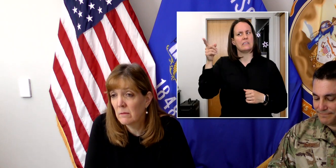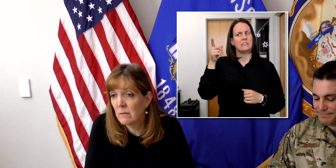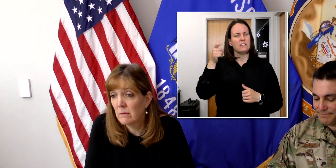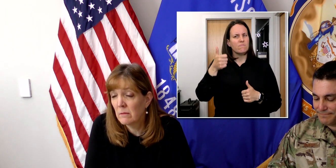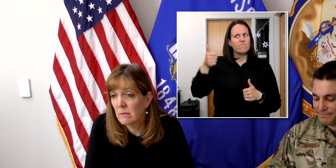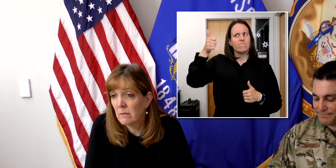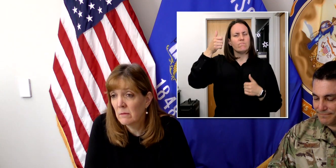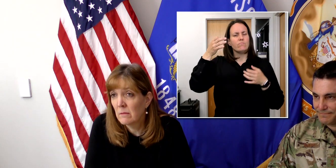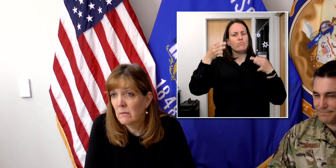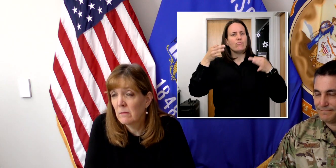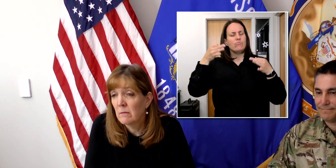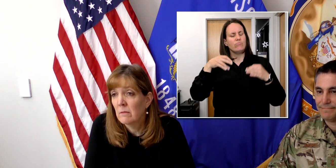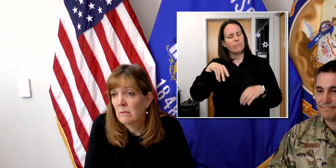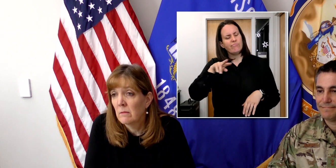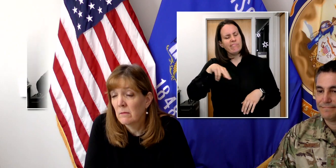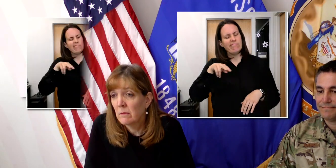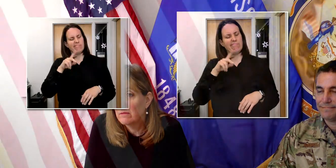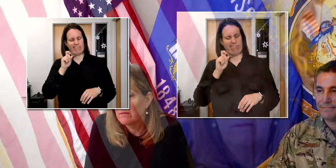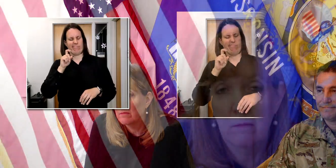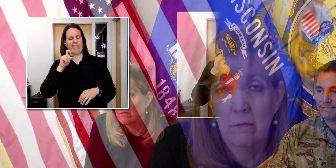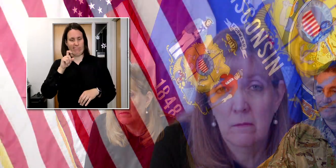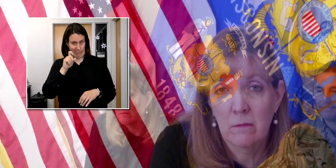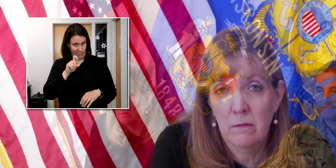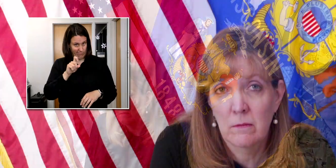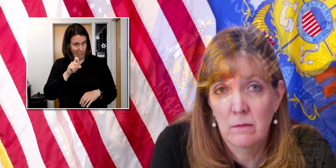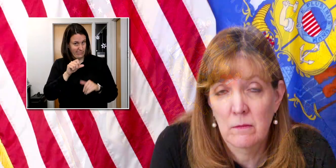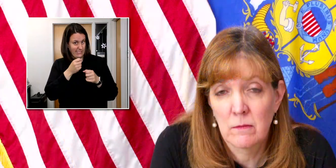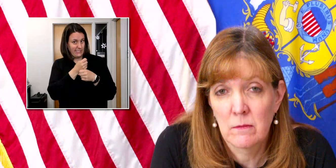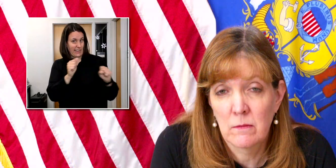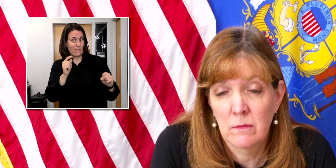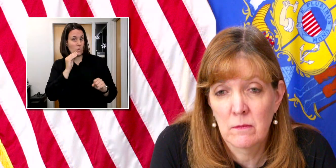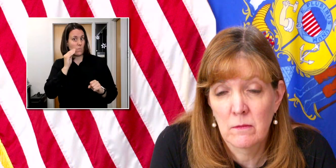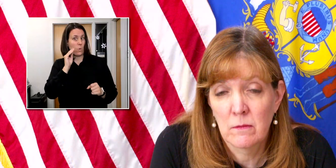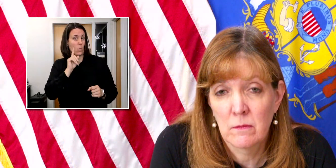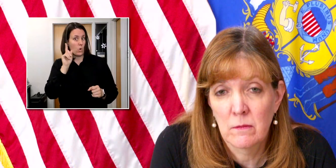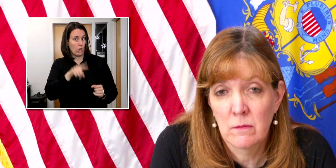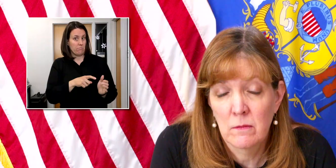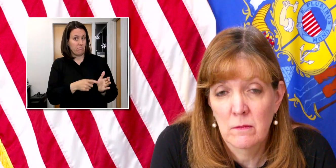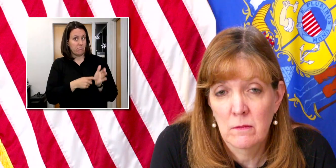to the justices today, and